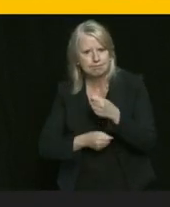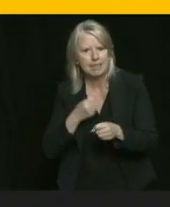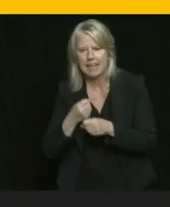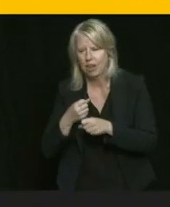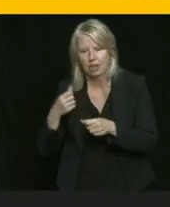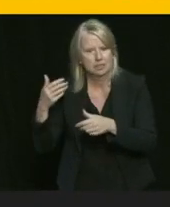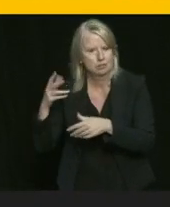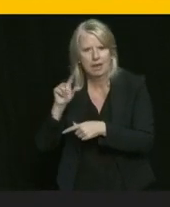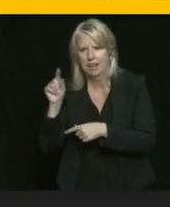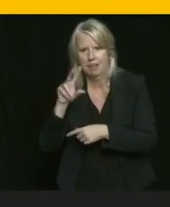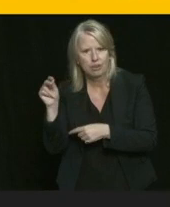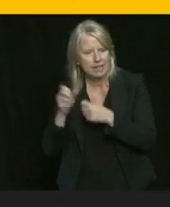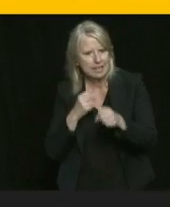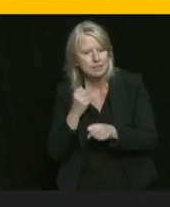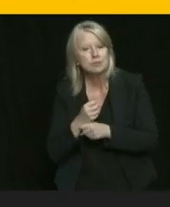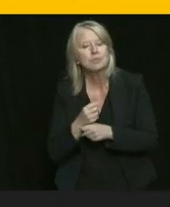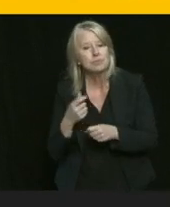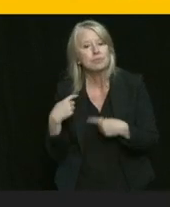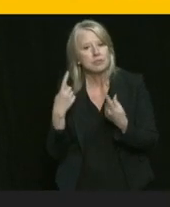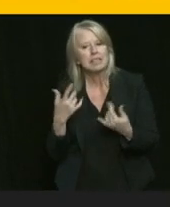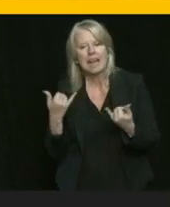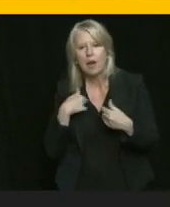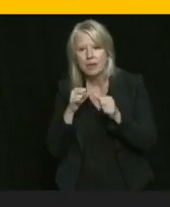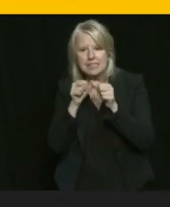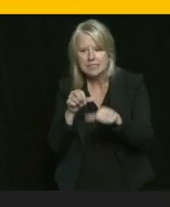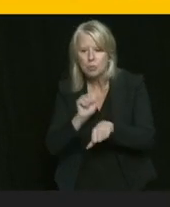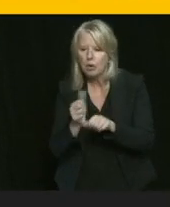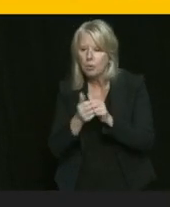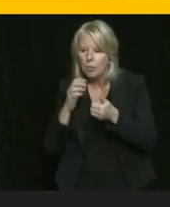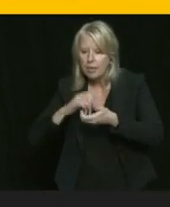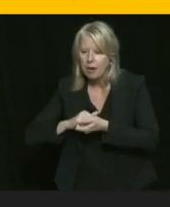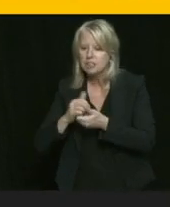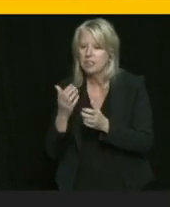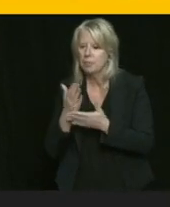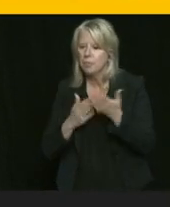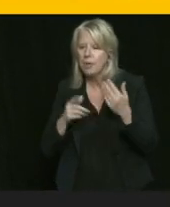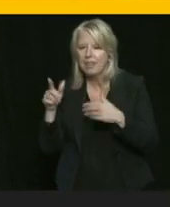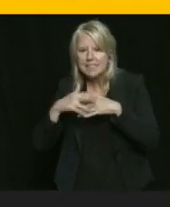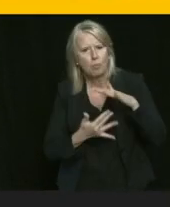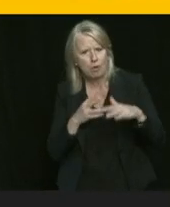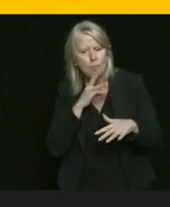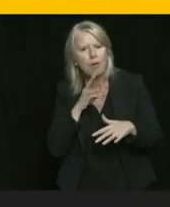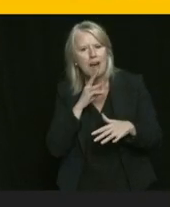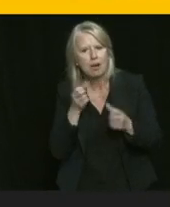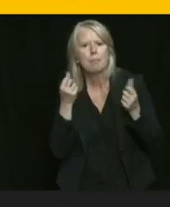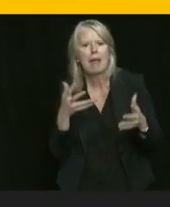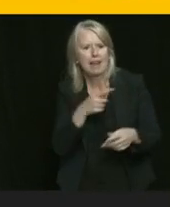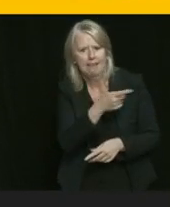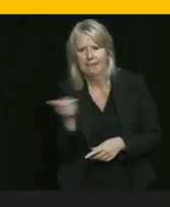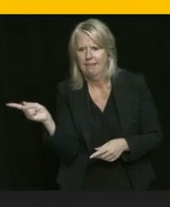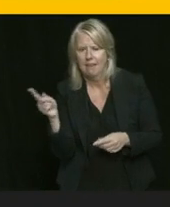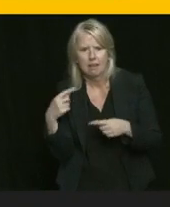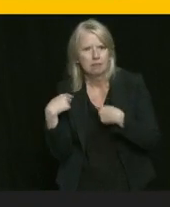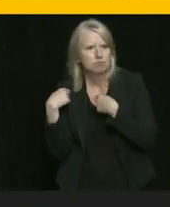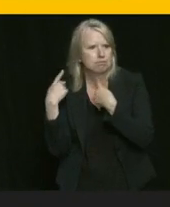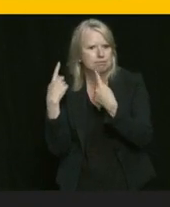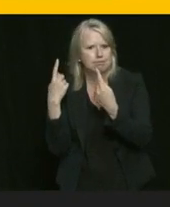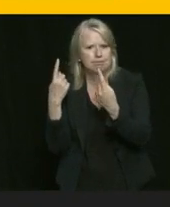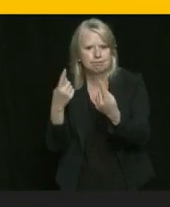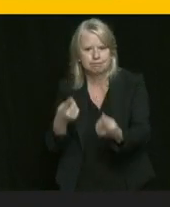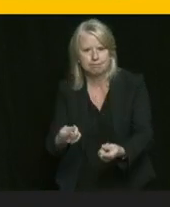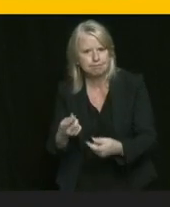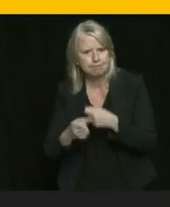decades. We will continue to work in partnership with Indigenous communities, make the investments in place for